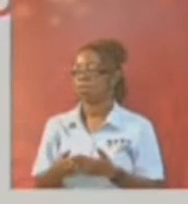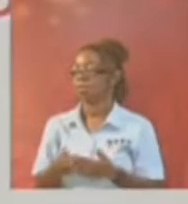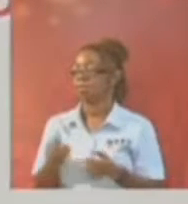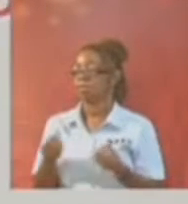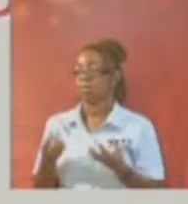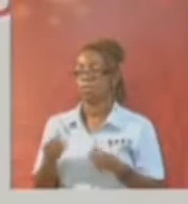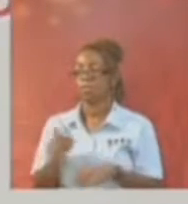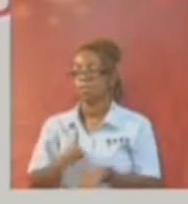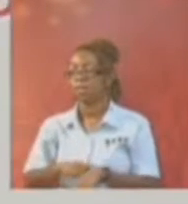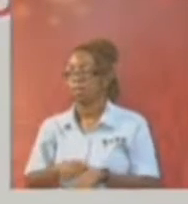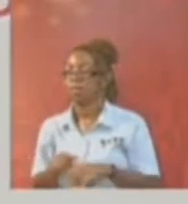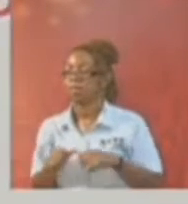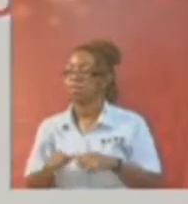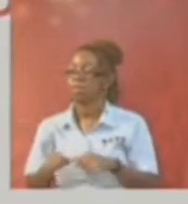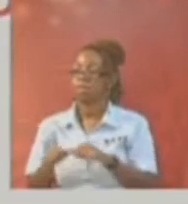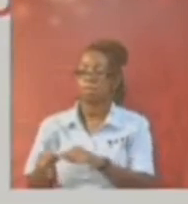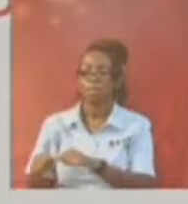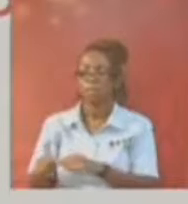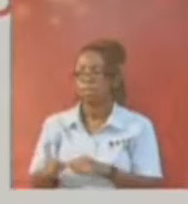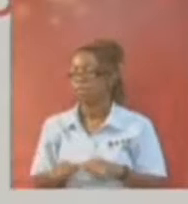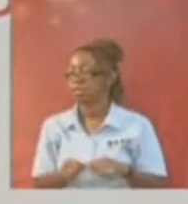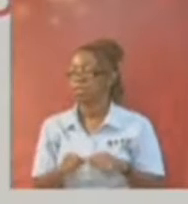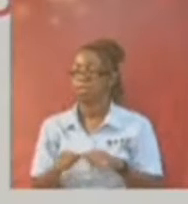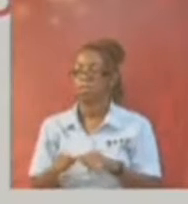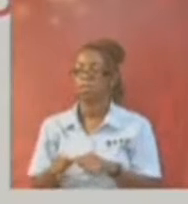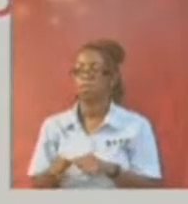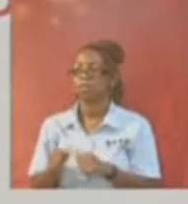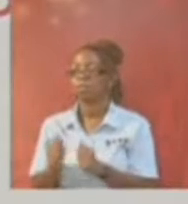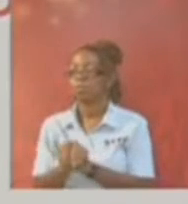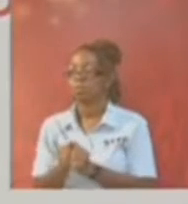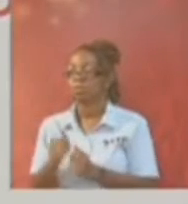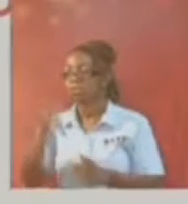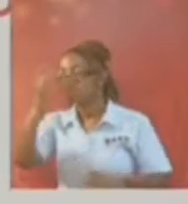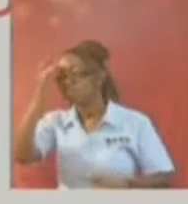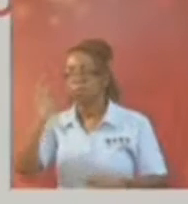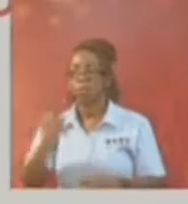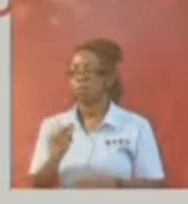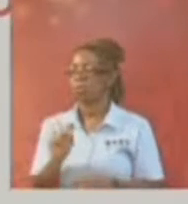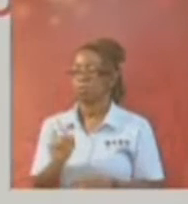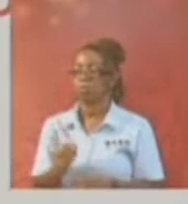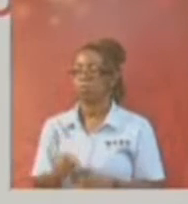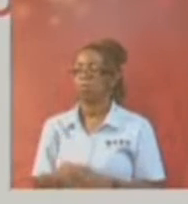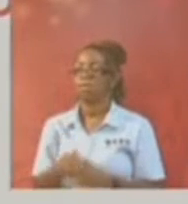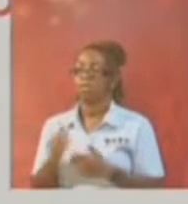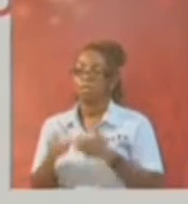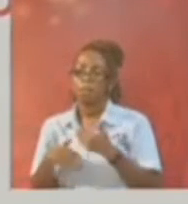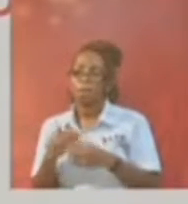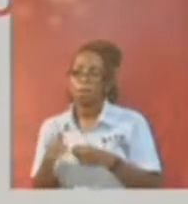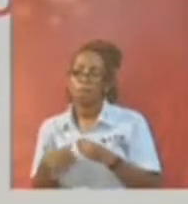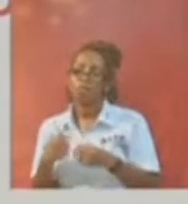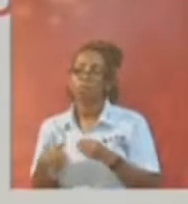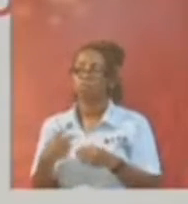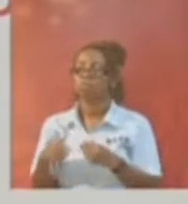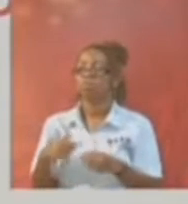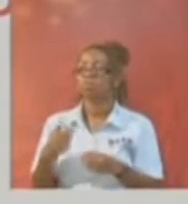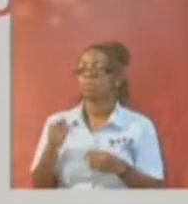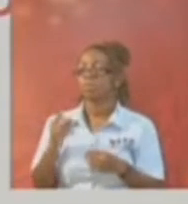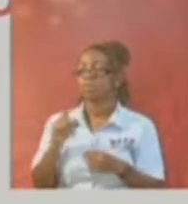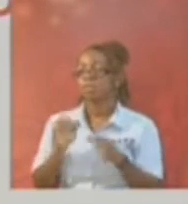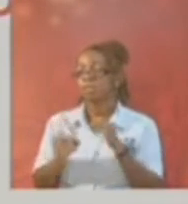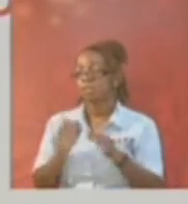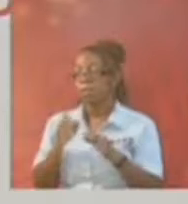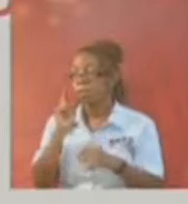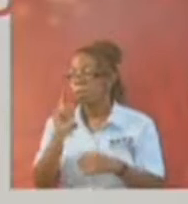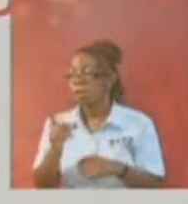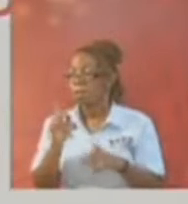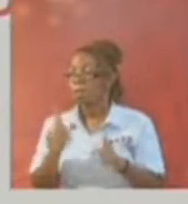that basic reproductive number, that R0. So if one individual will infect 2 to